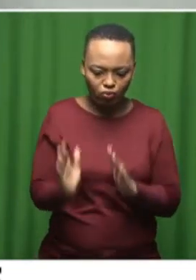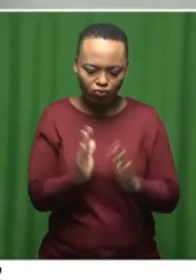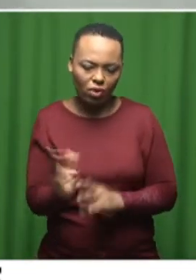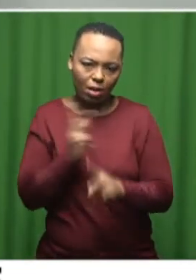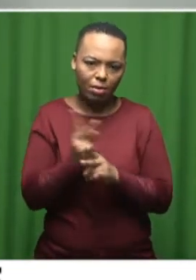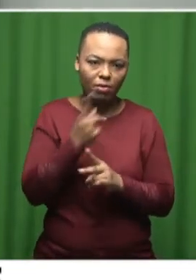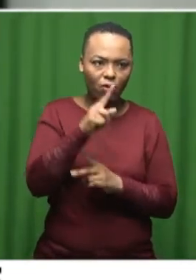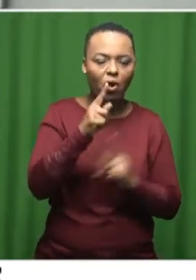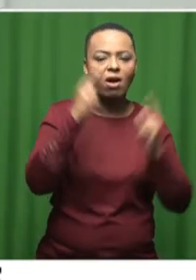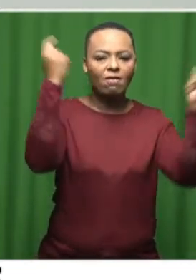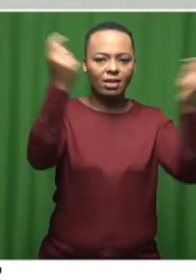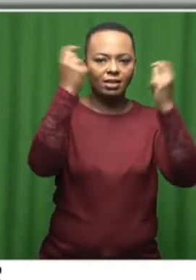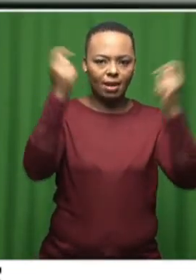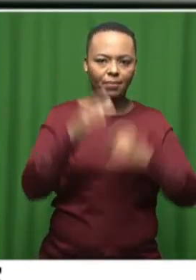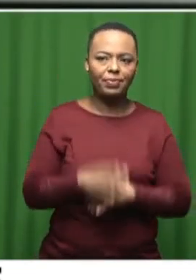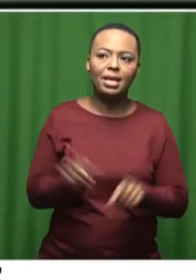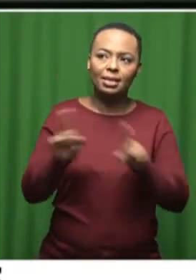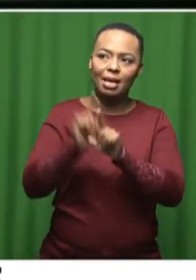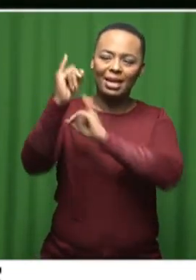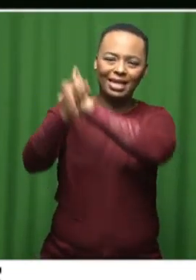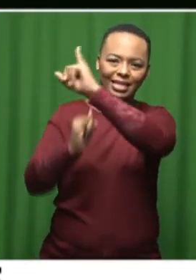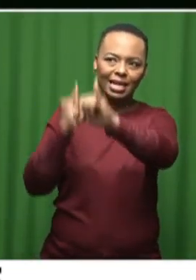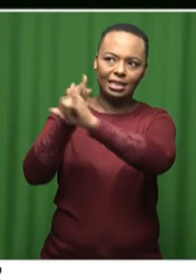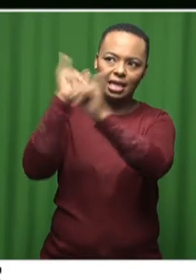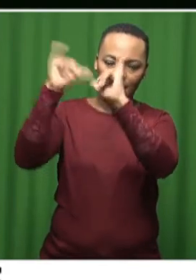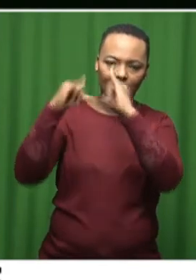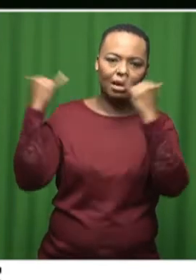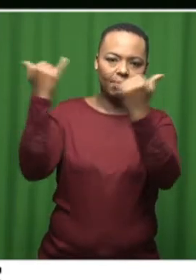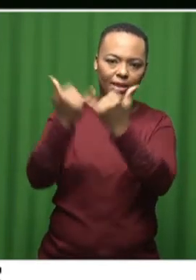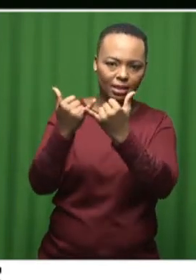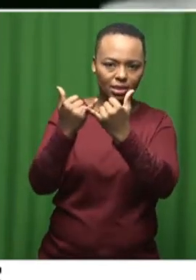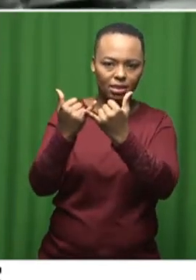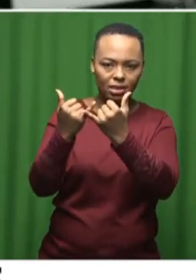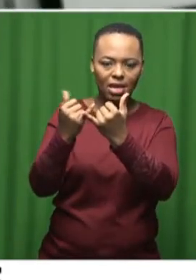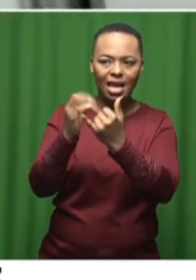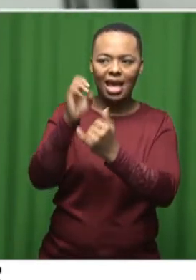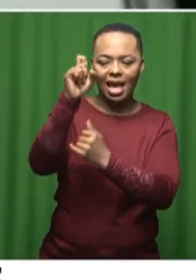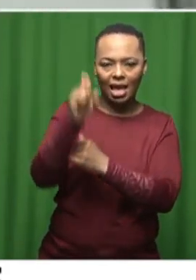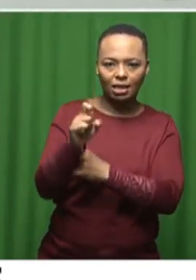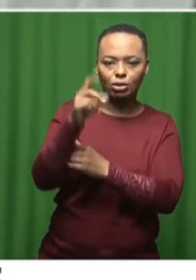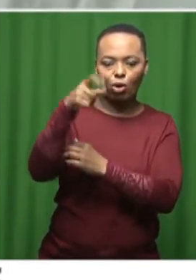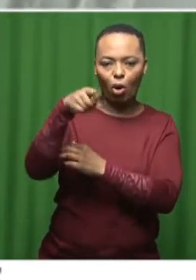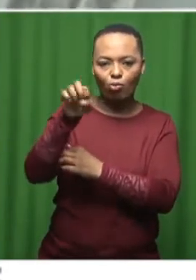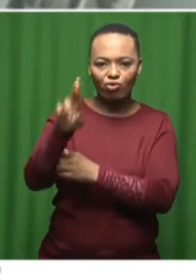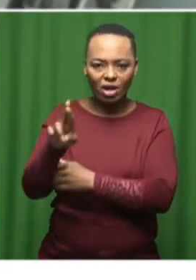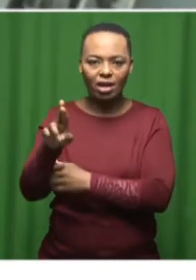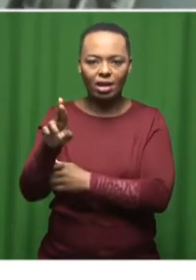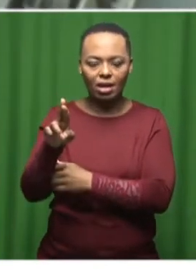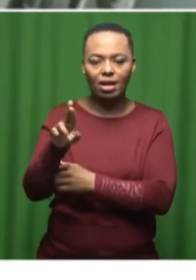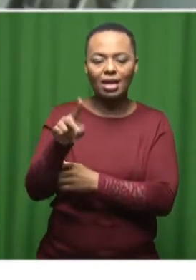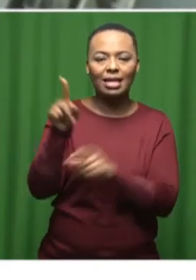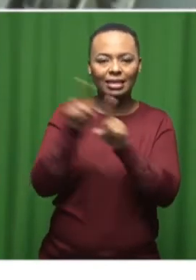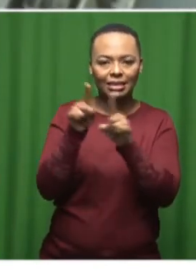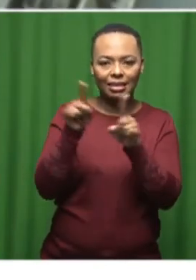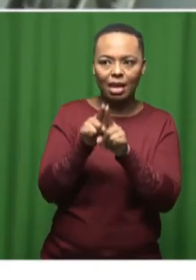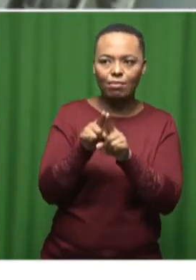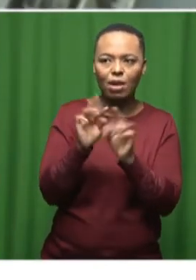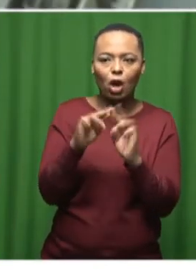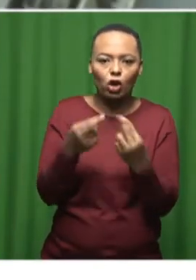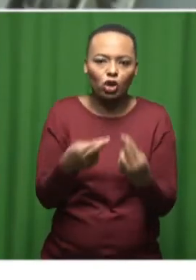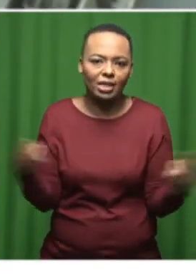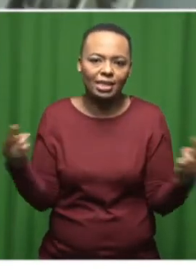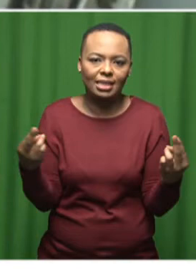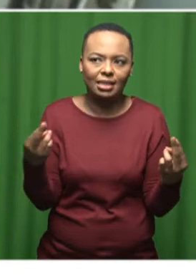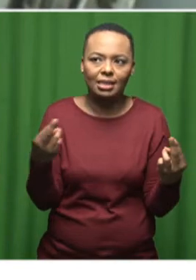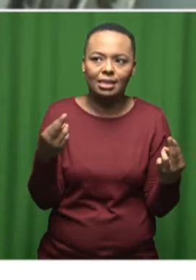have international funding through Sensorium Ex Opera. We also have from the Swiss that they're